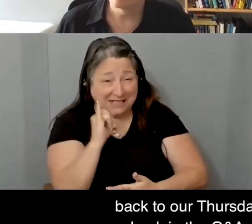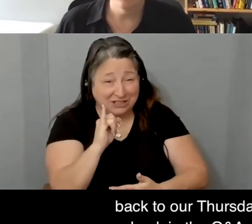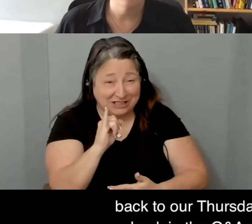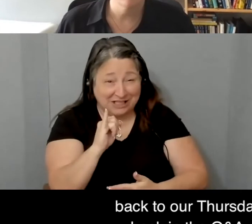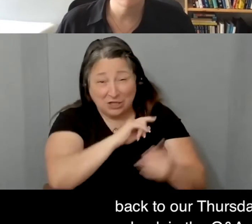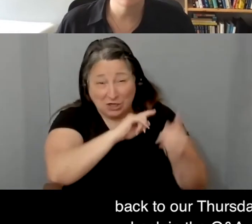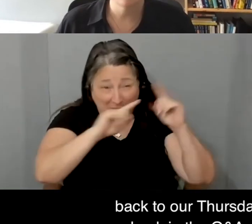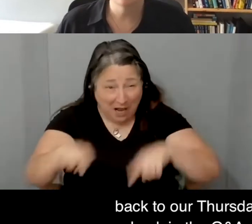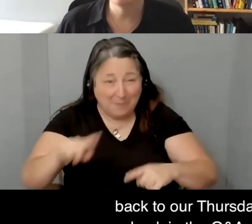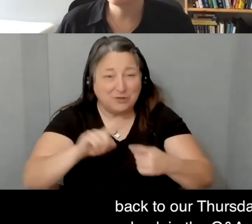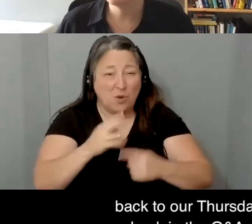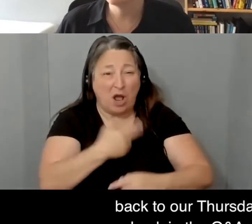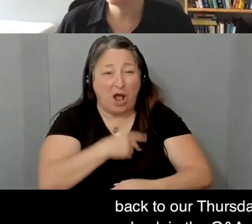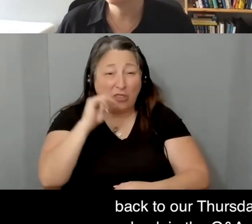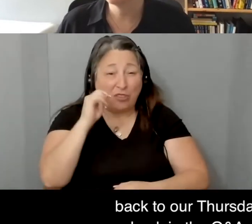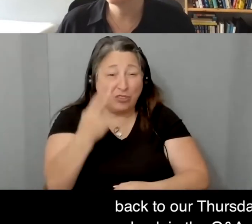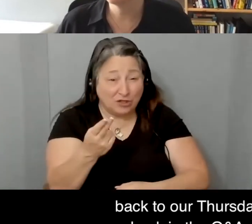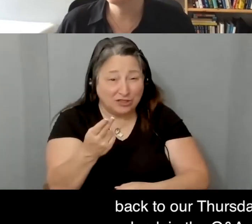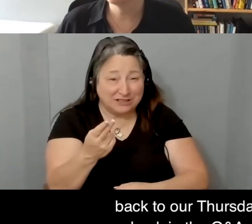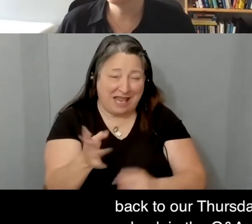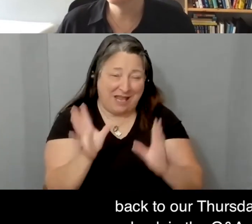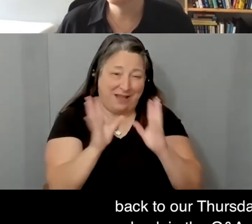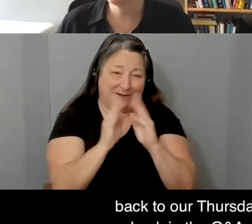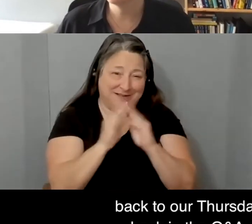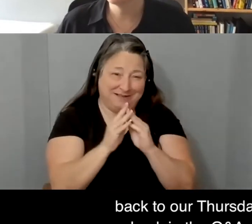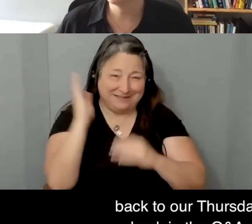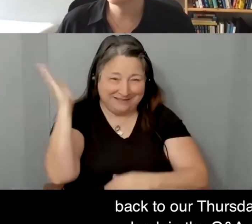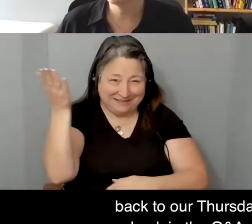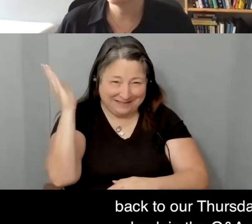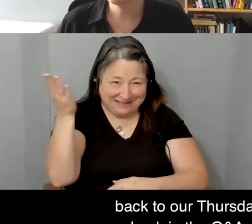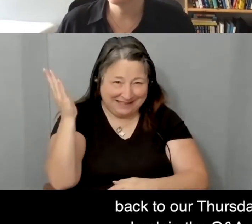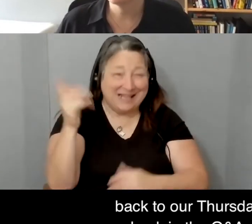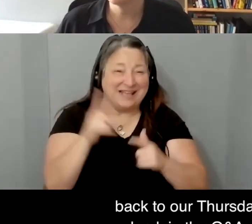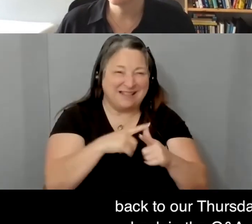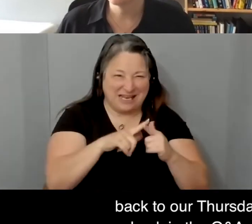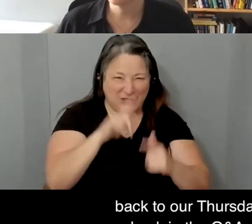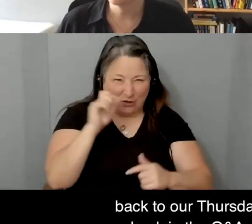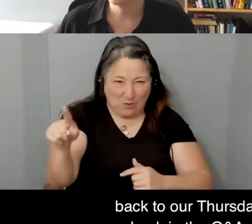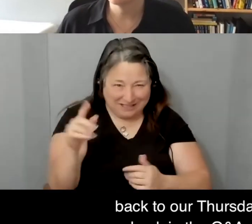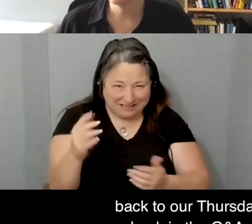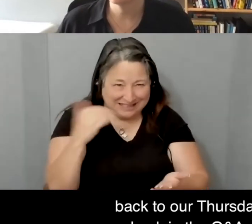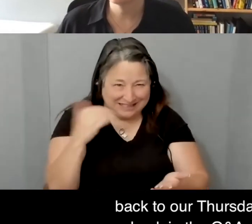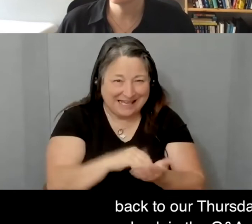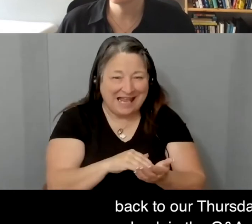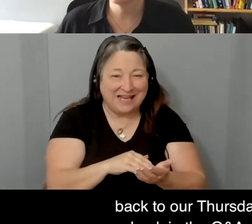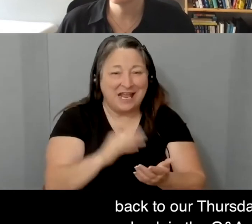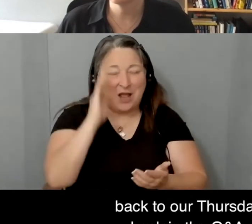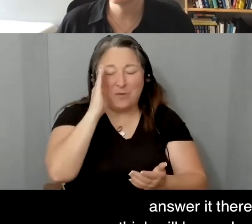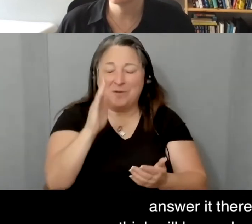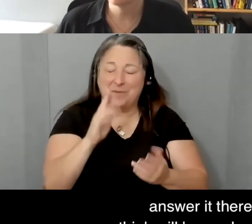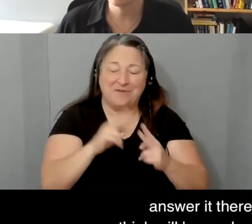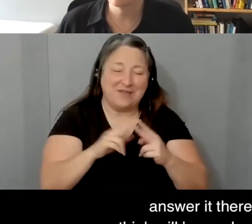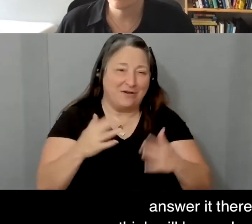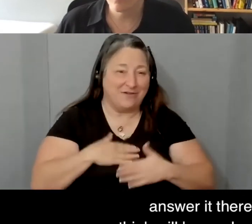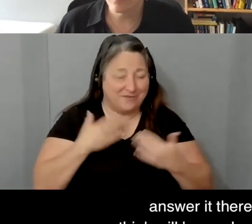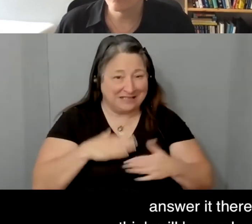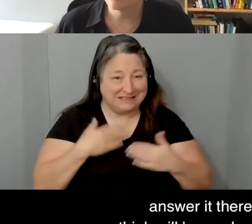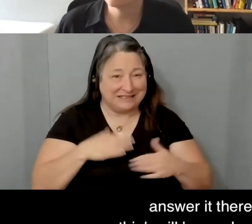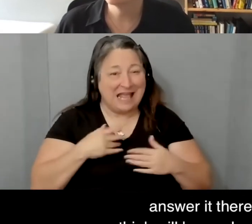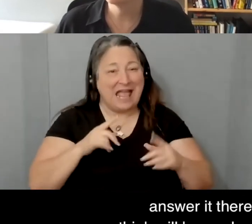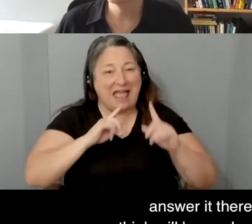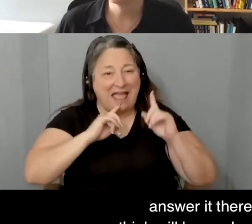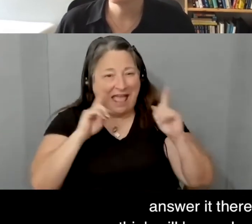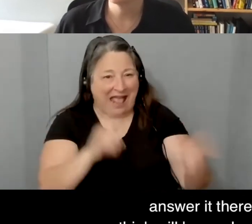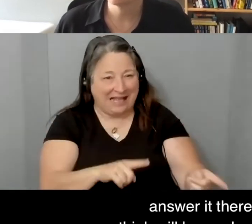Thursday webinar, put that question back in the Q&A, and we will very cheerfully answer